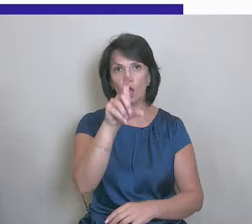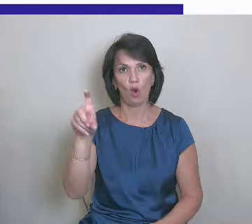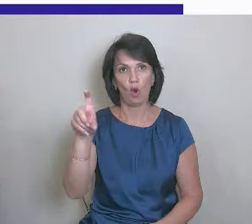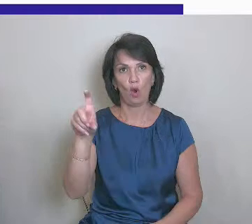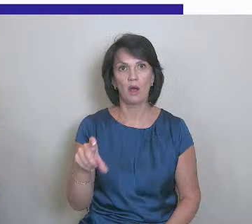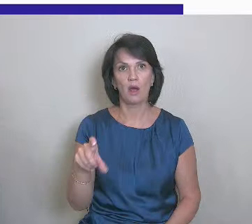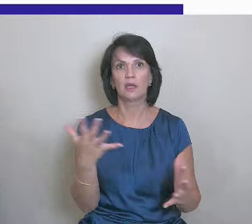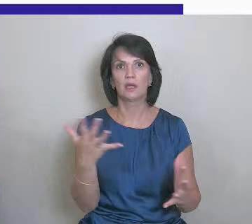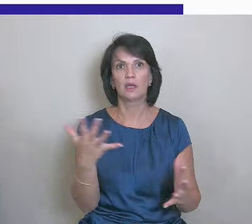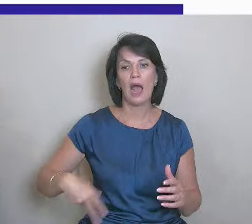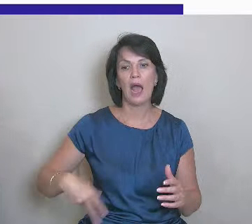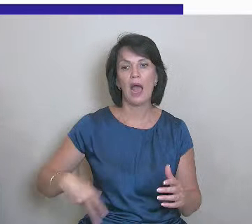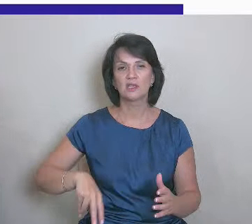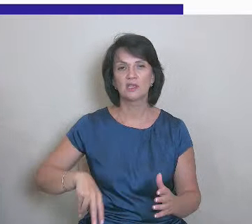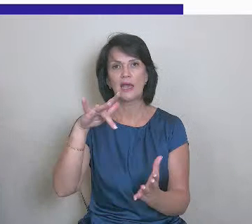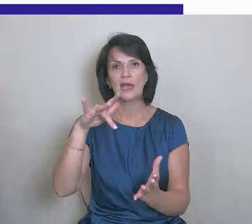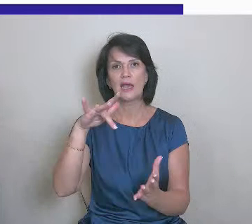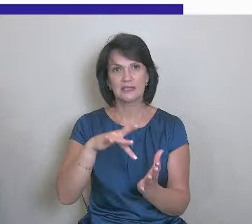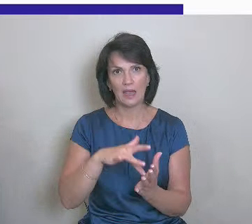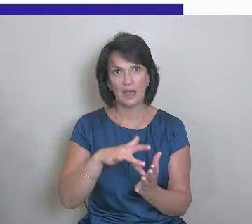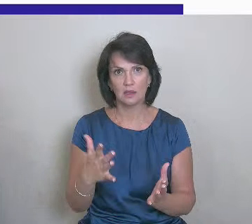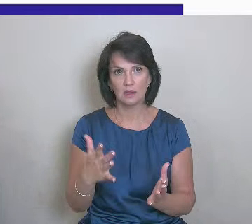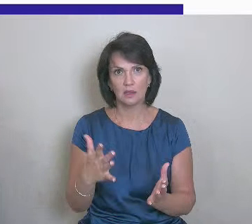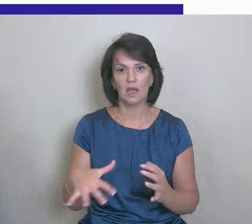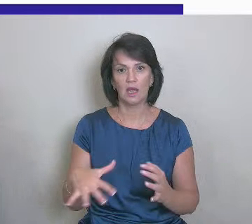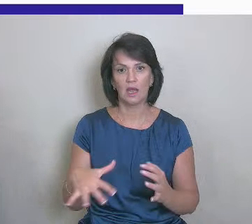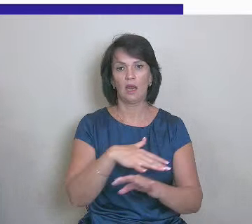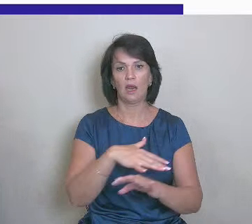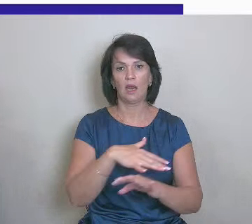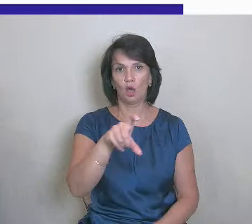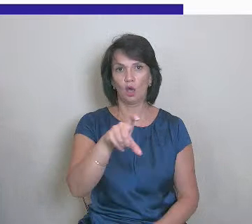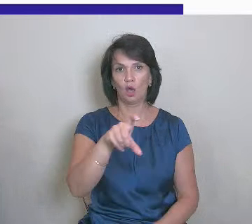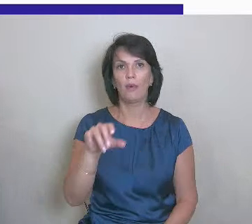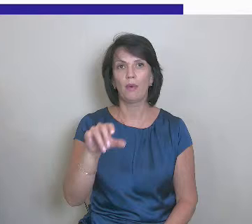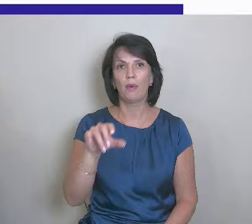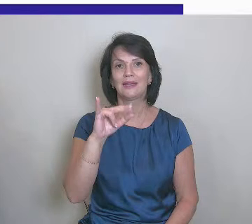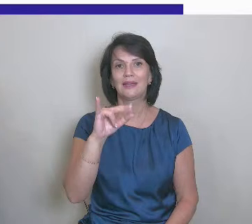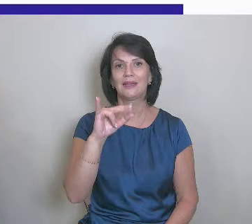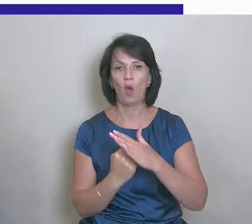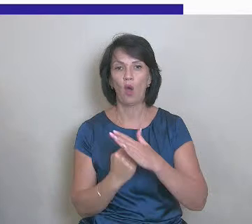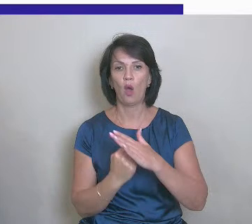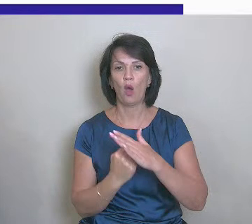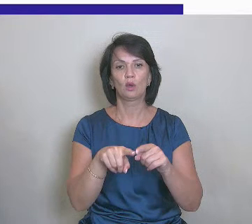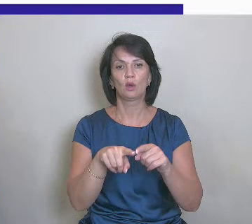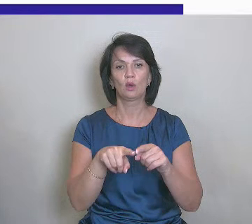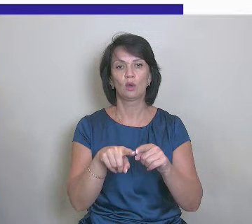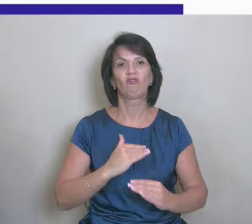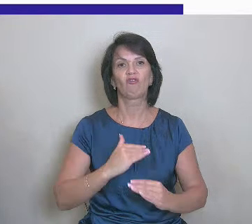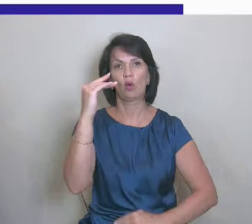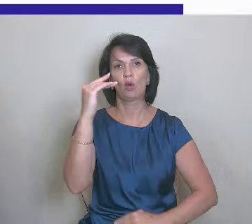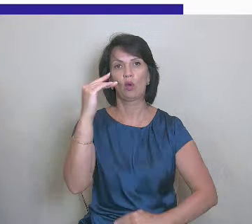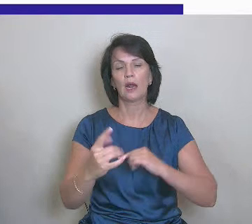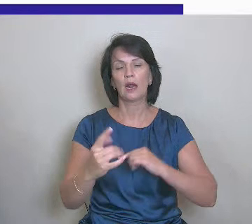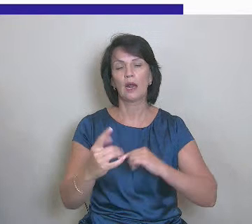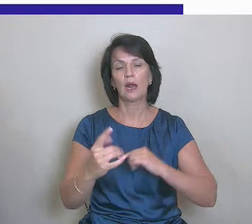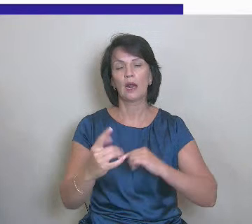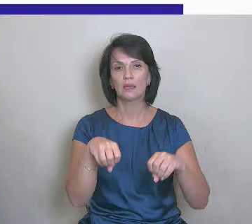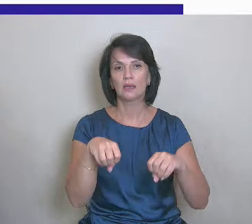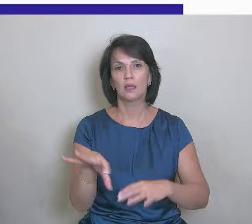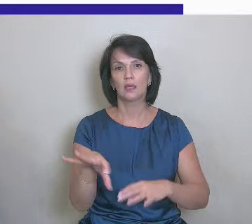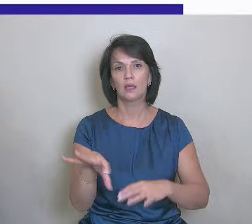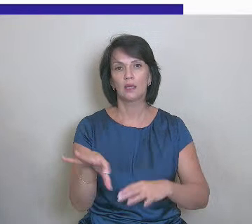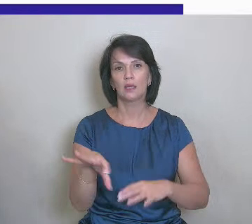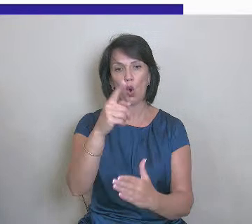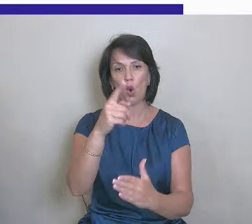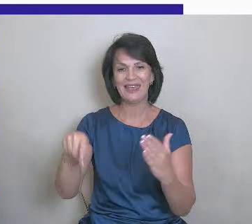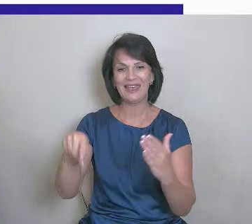delineated the boundaries of territorial communities and administrative centers of the communities, and based on that decision, the